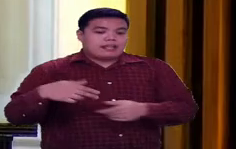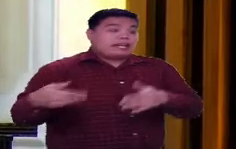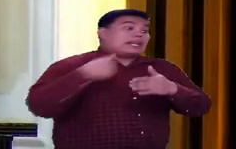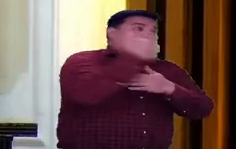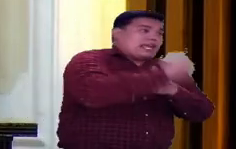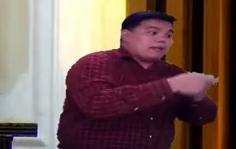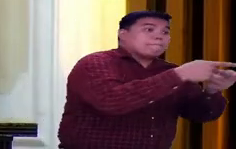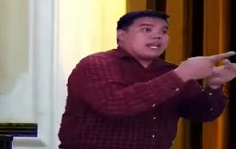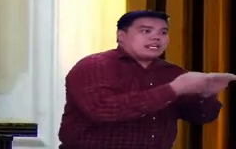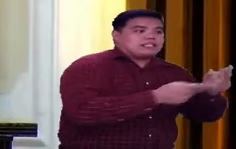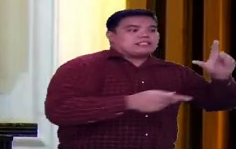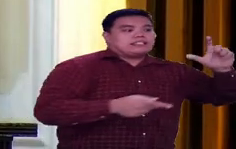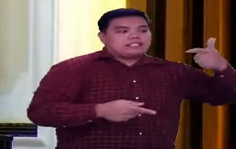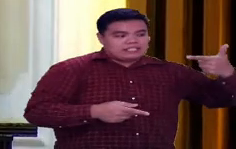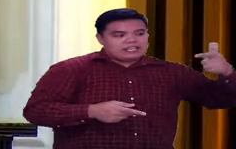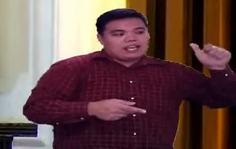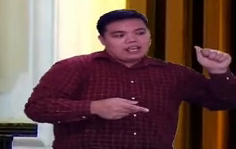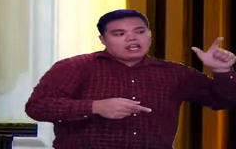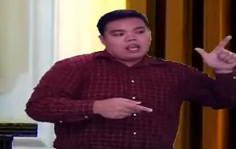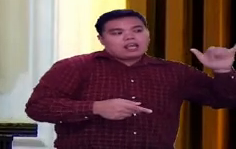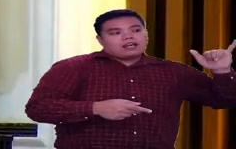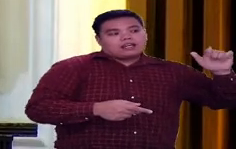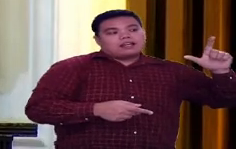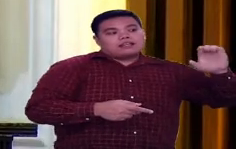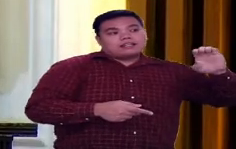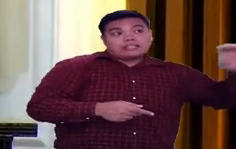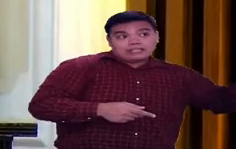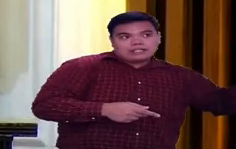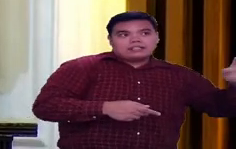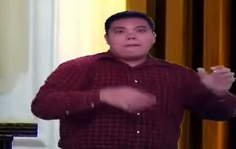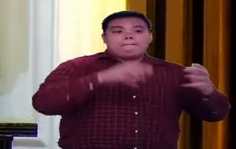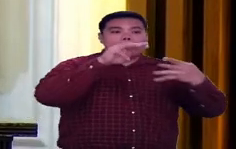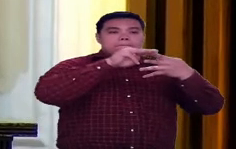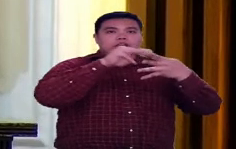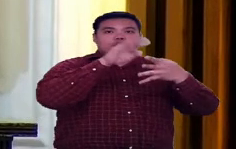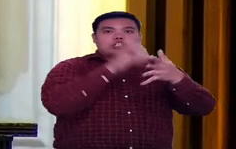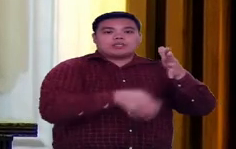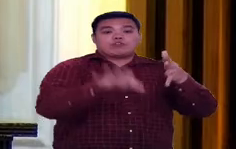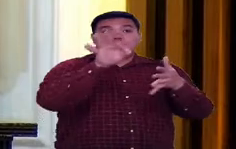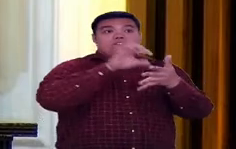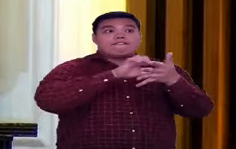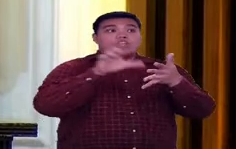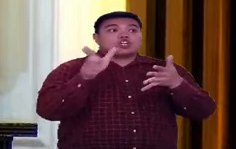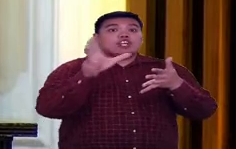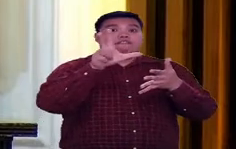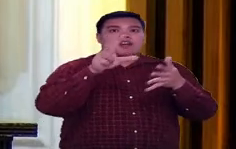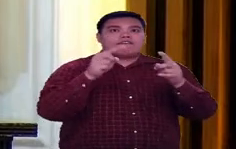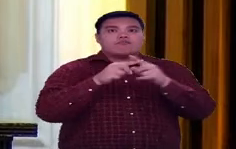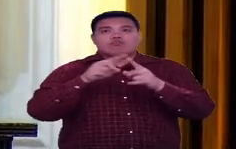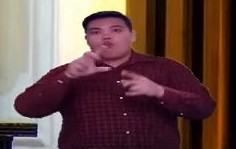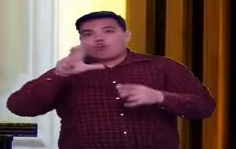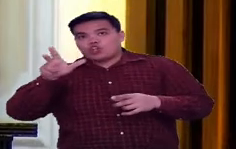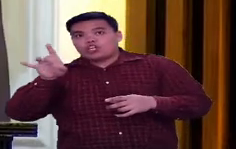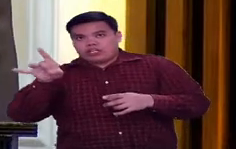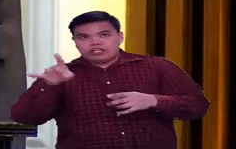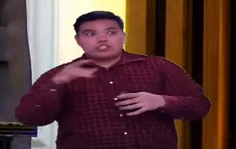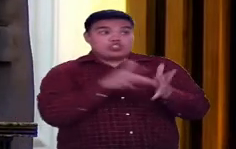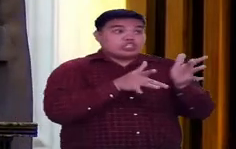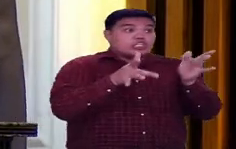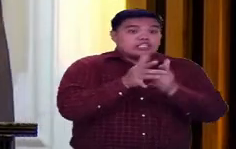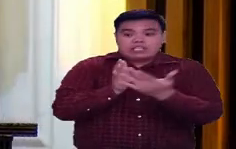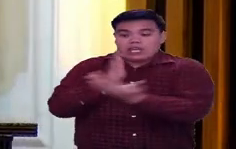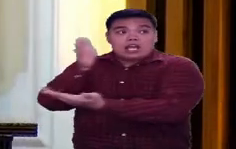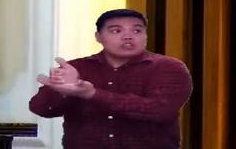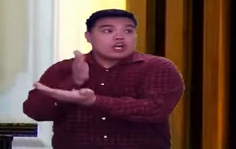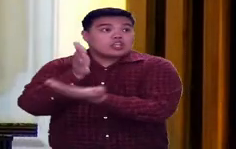Galilee. And it's seen in Matthew chapter 9, verse 35 through 38. And Jesus went about all the cities and villages, teaching in